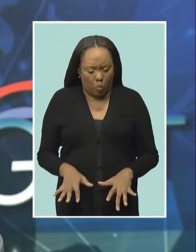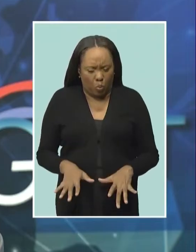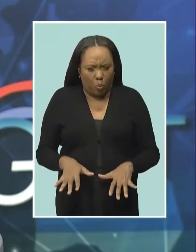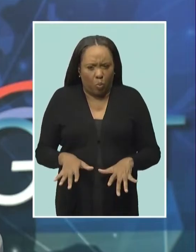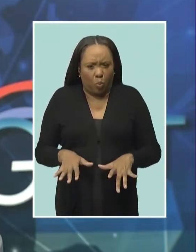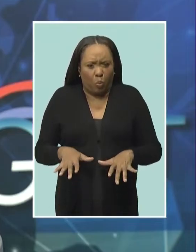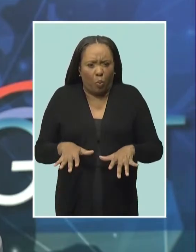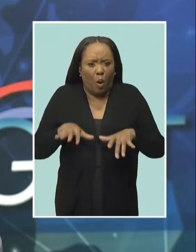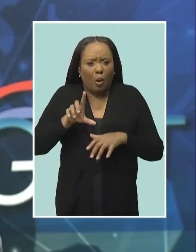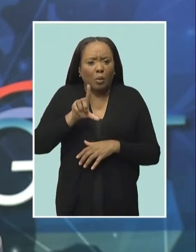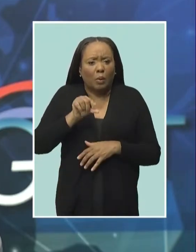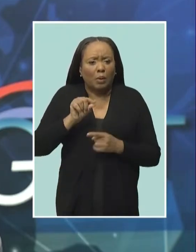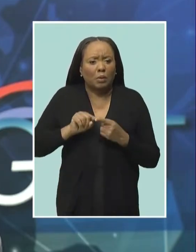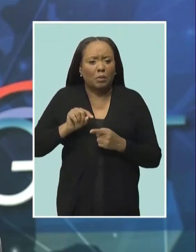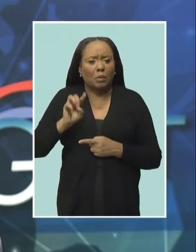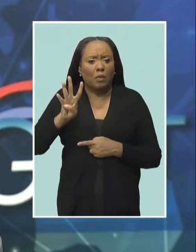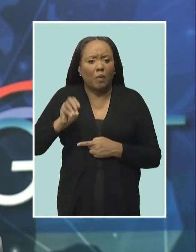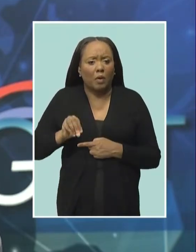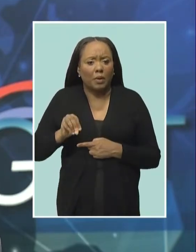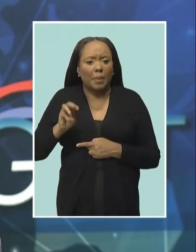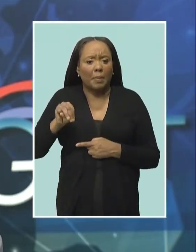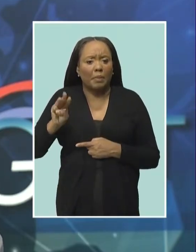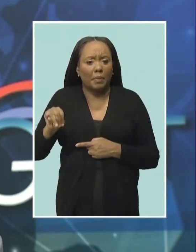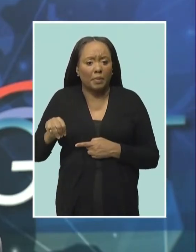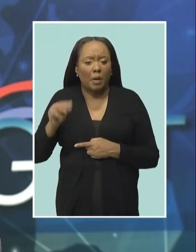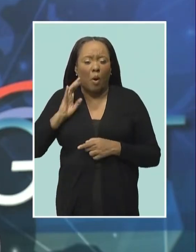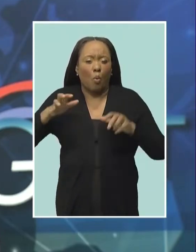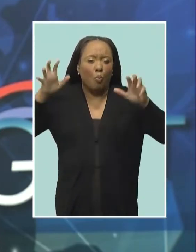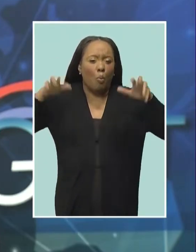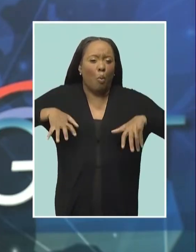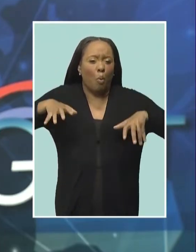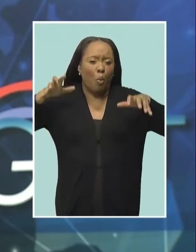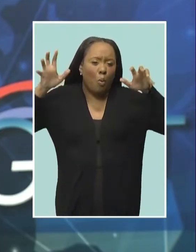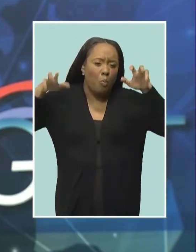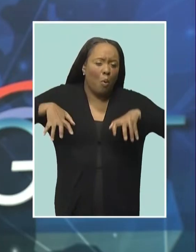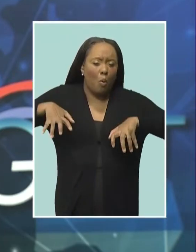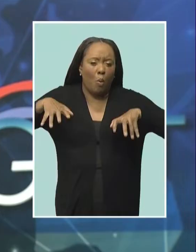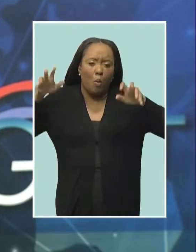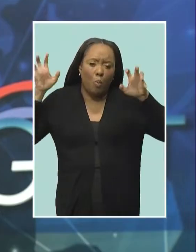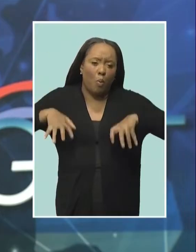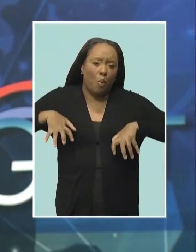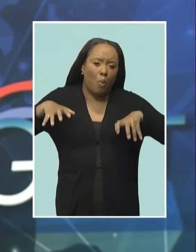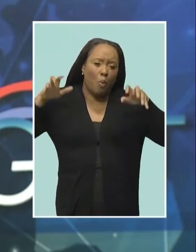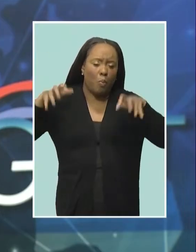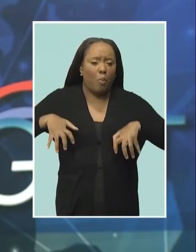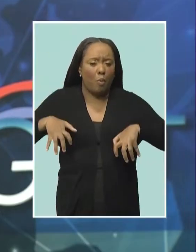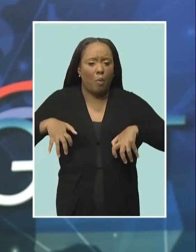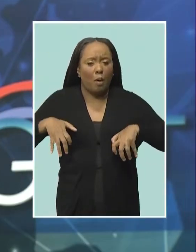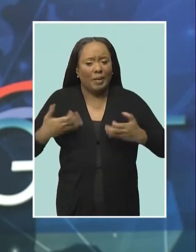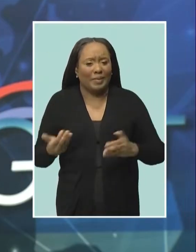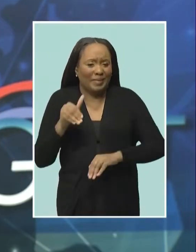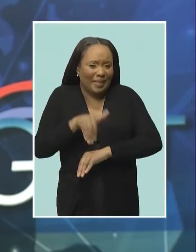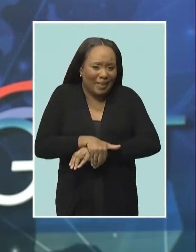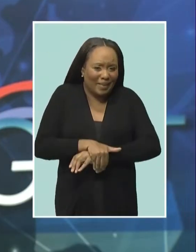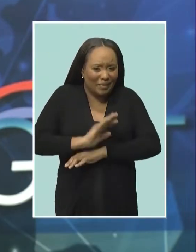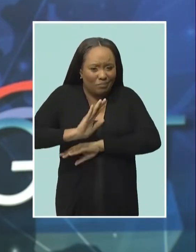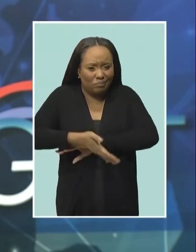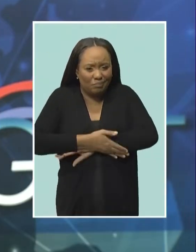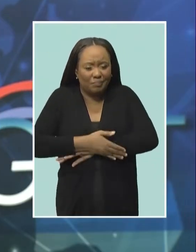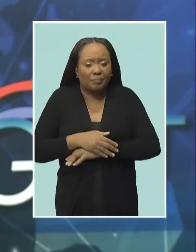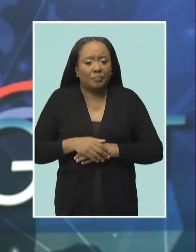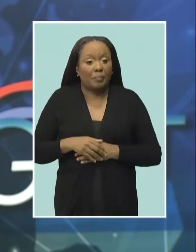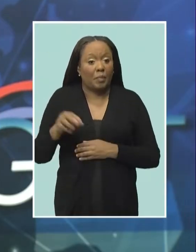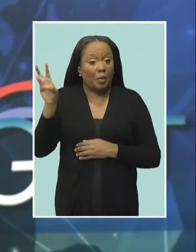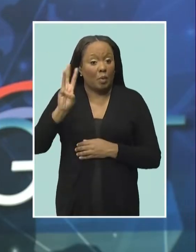to 40 millimeters in heavy showers are expected over the next few hours. The Met Office is warning residents and visitors to